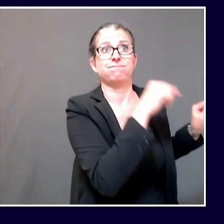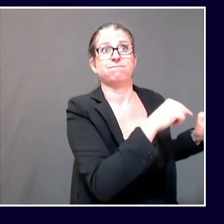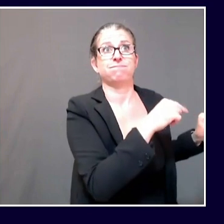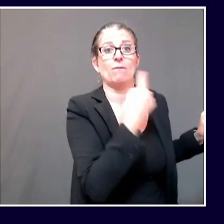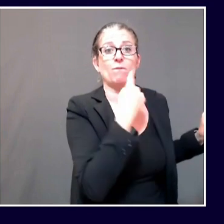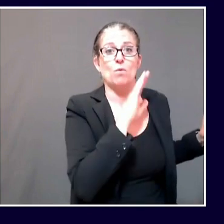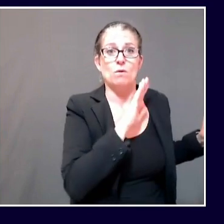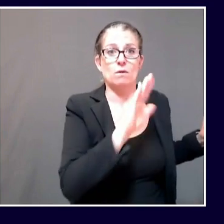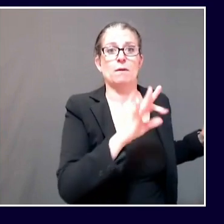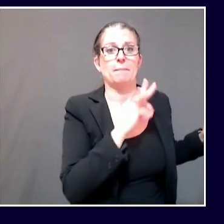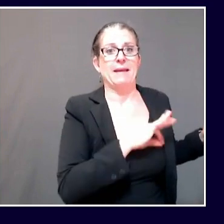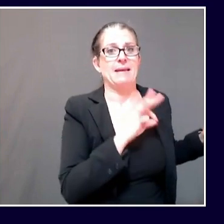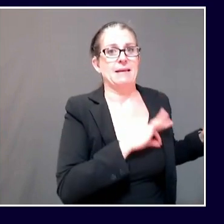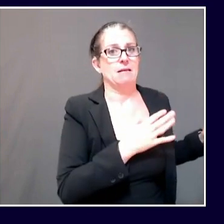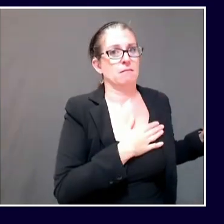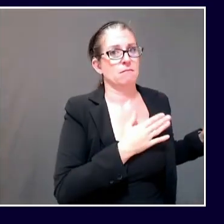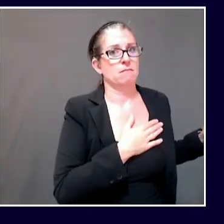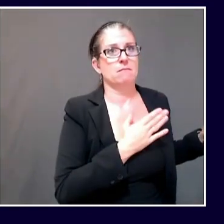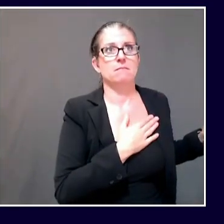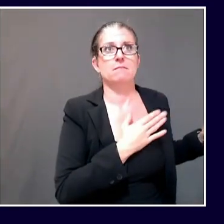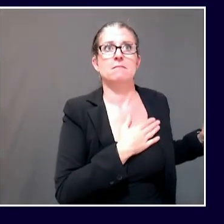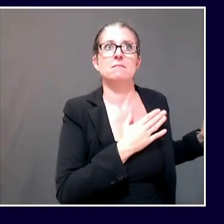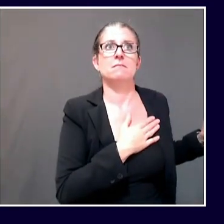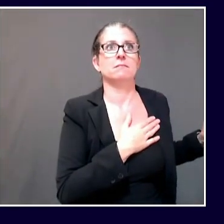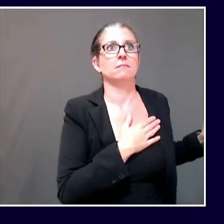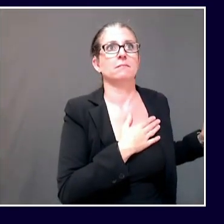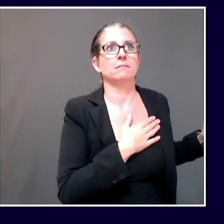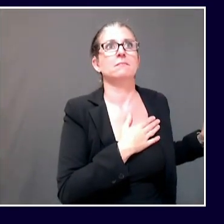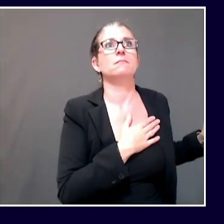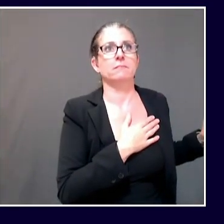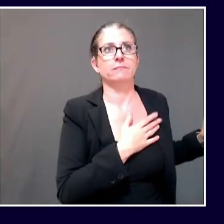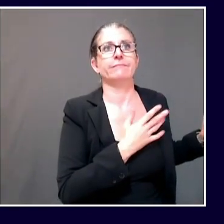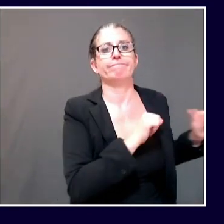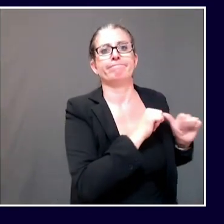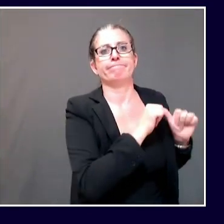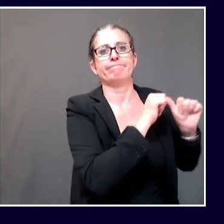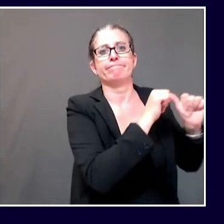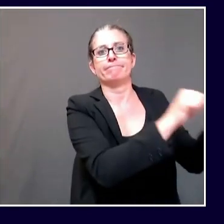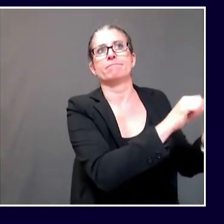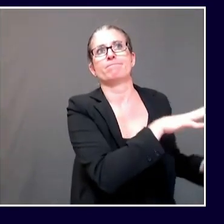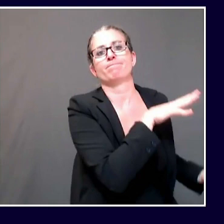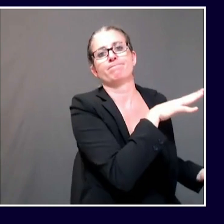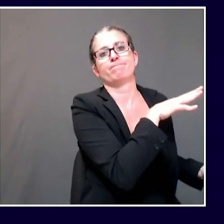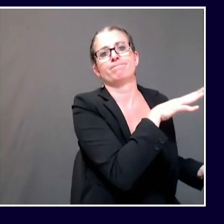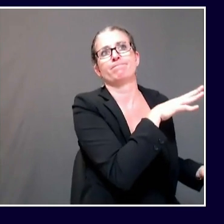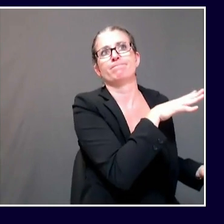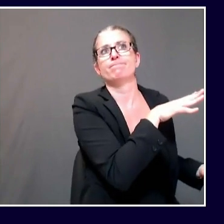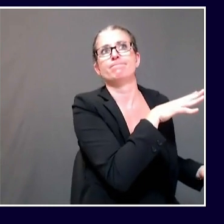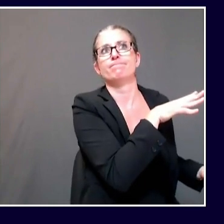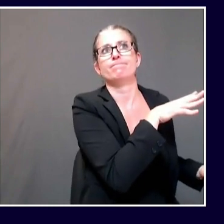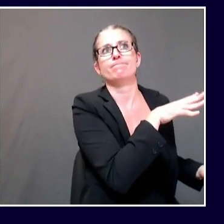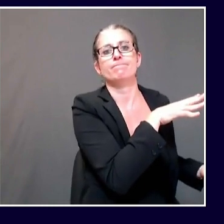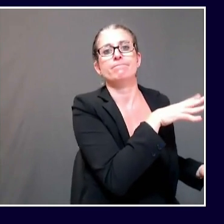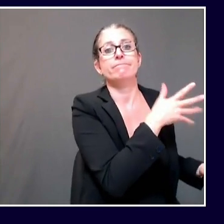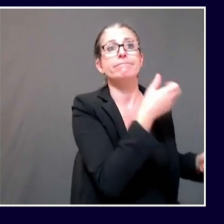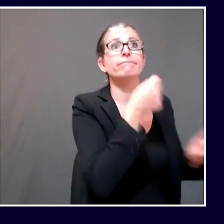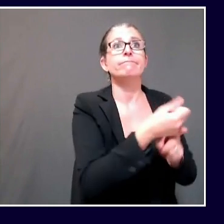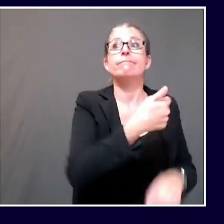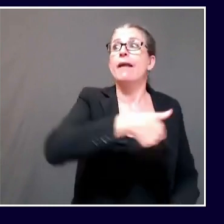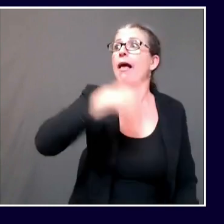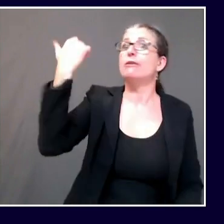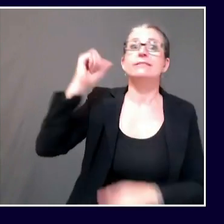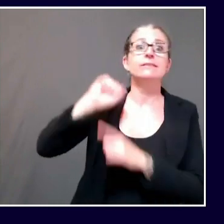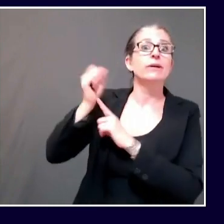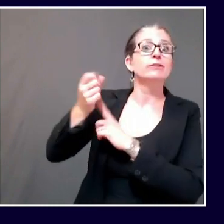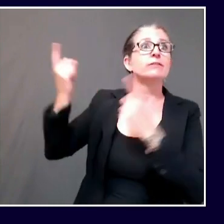gold standard for what we should have in the event that there were, say, a significant spike in influenza cases